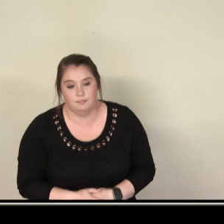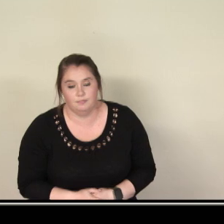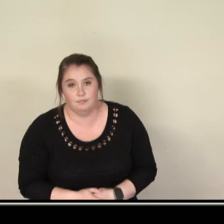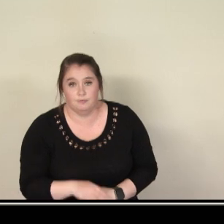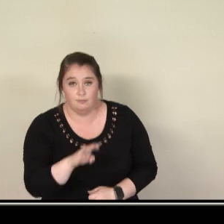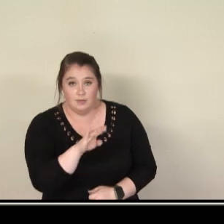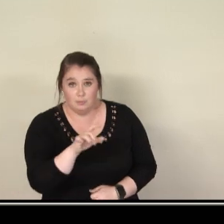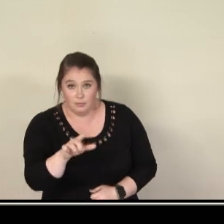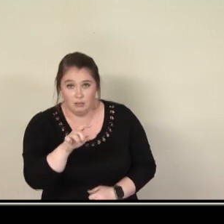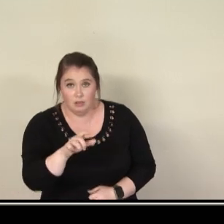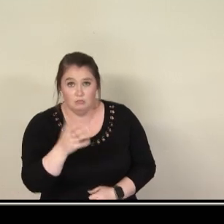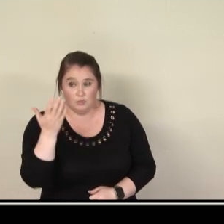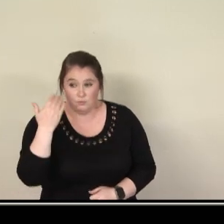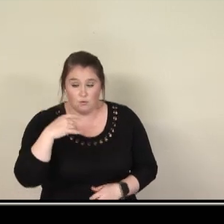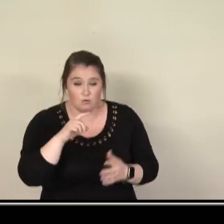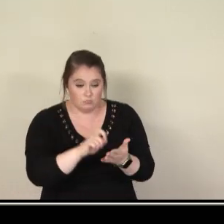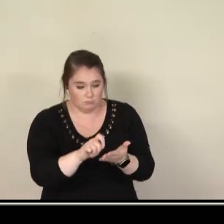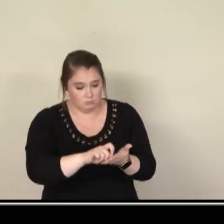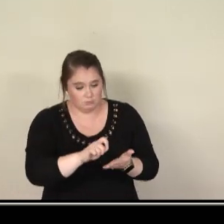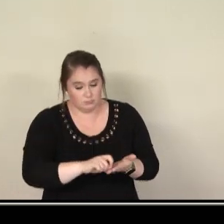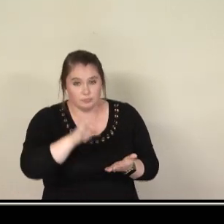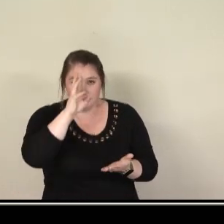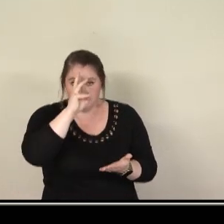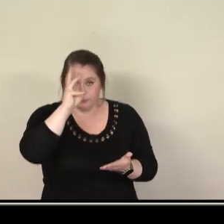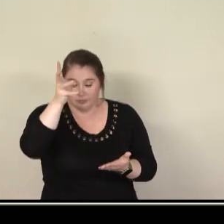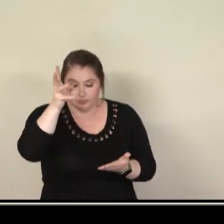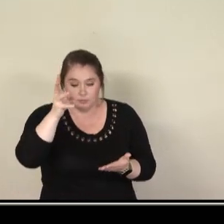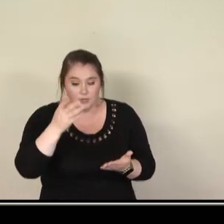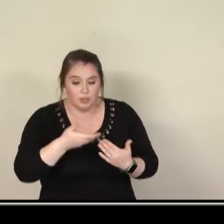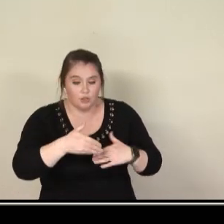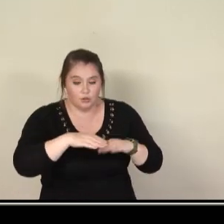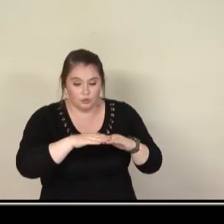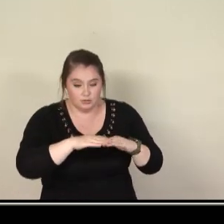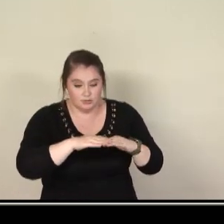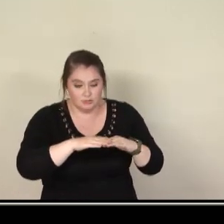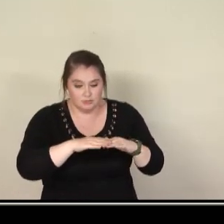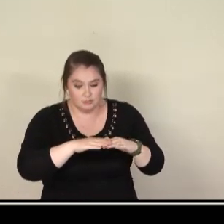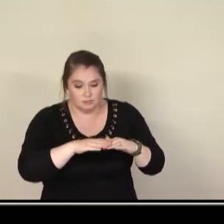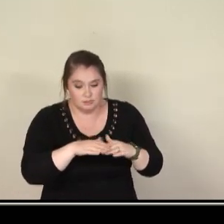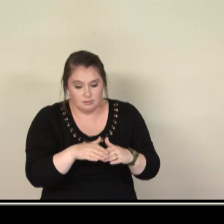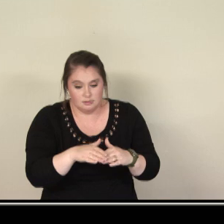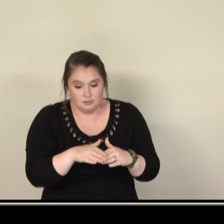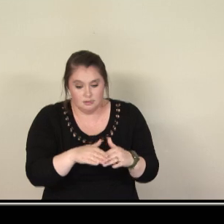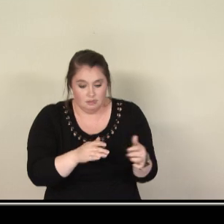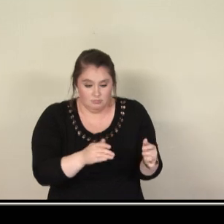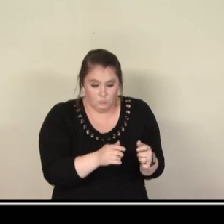originally written, increased the small and mid-size allotment,